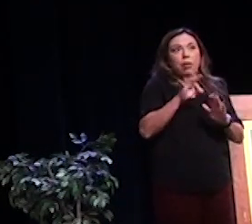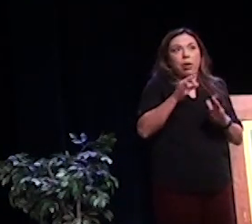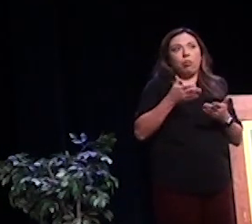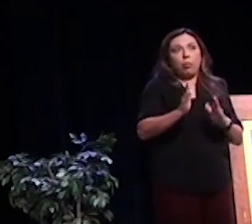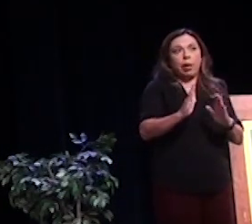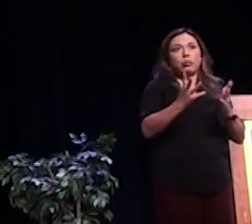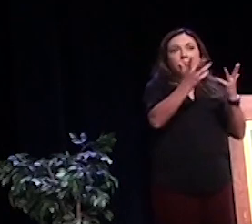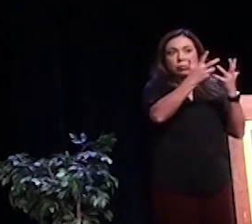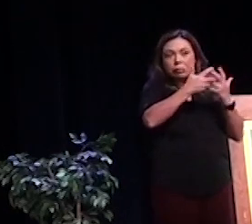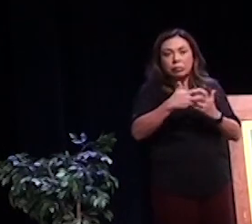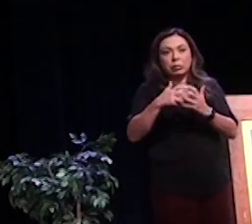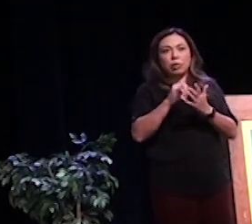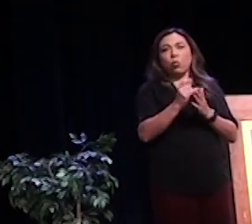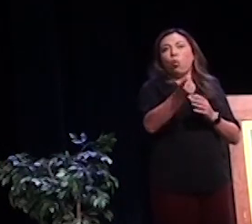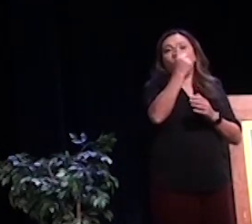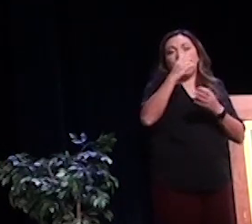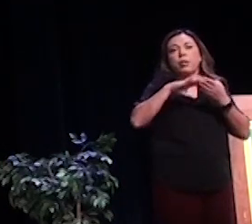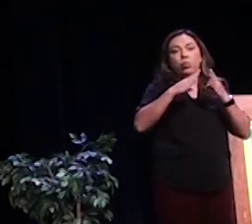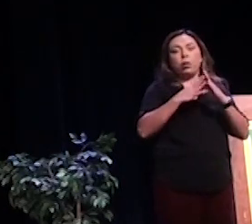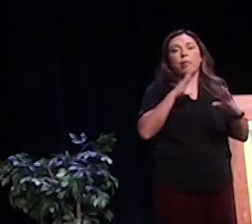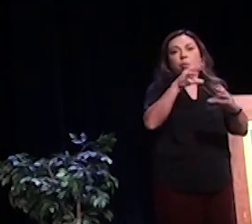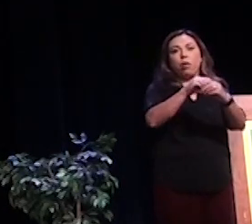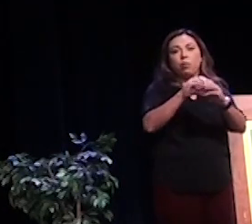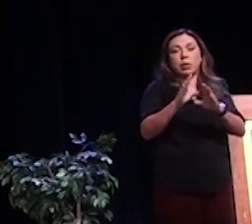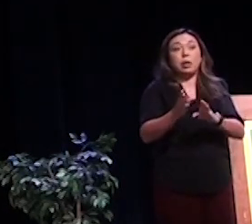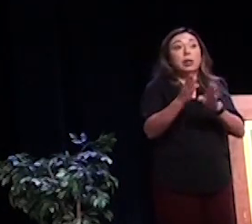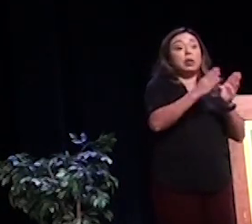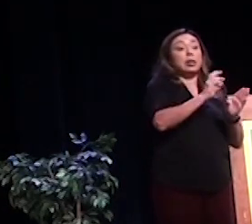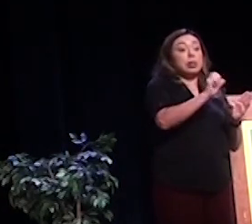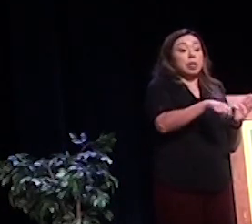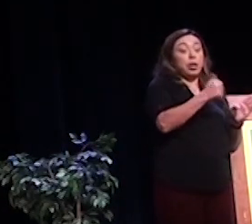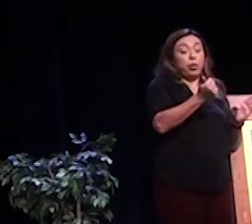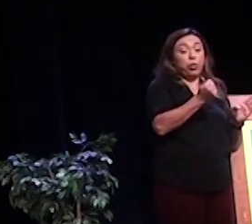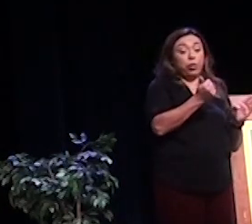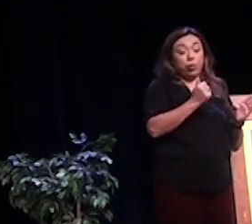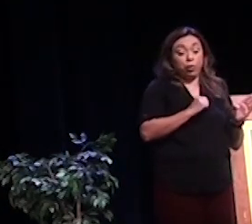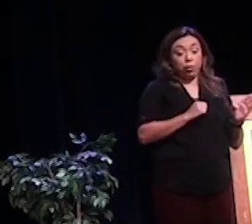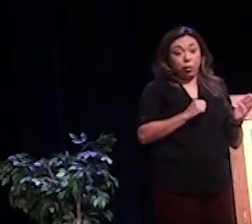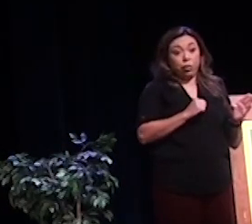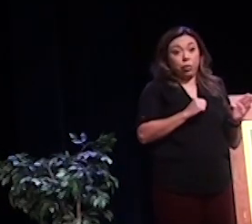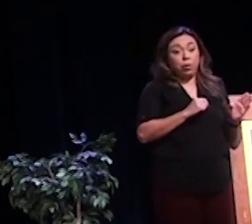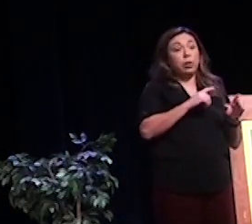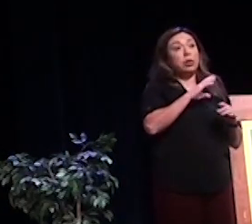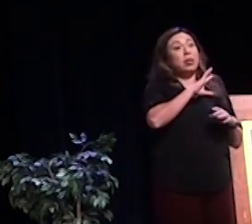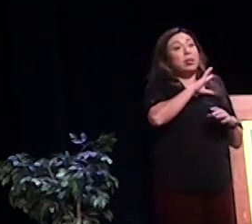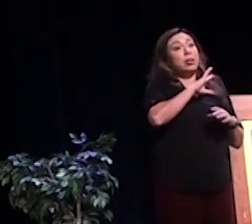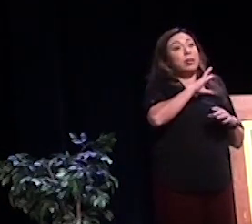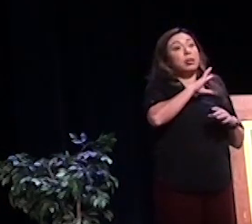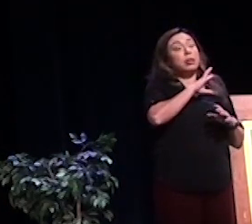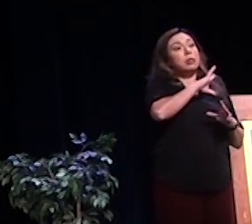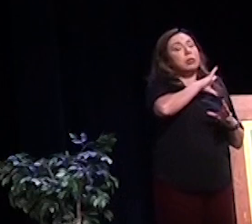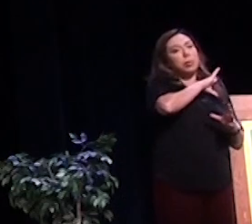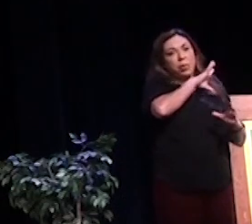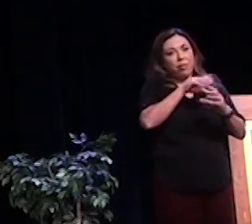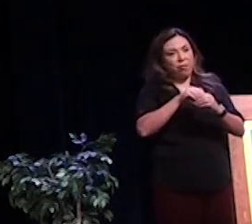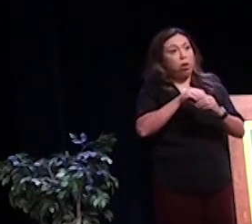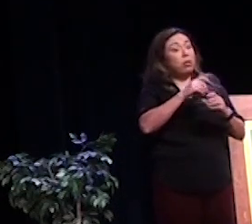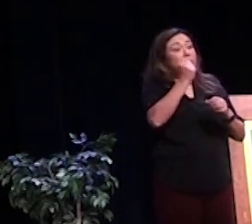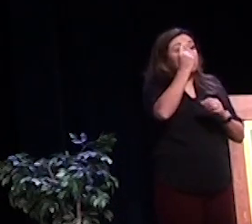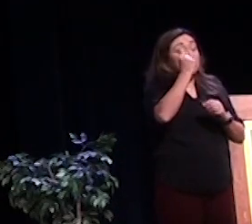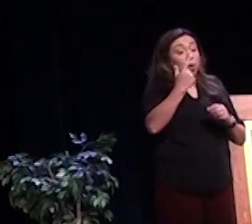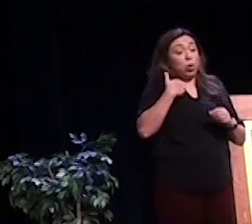So that's one community involvement. I think the other is being involved in we are sitting in a